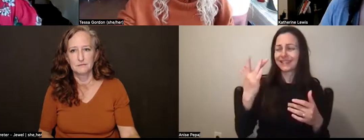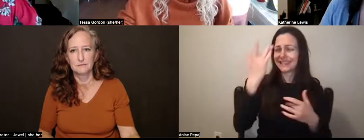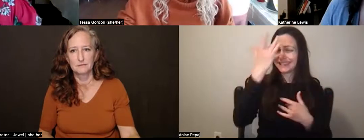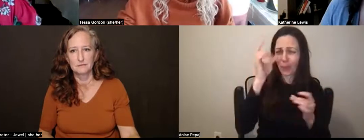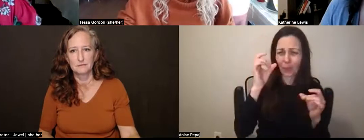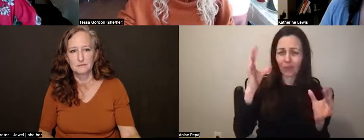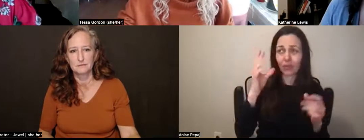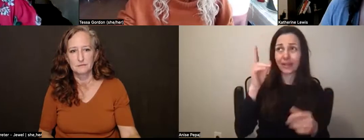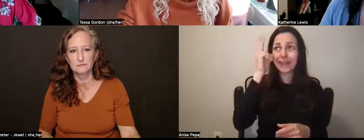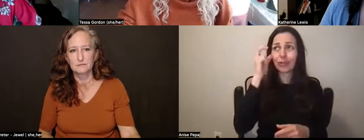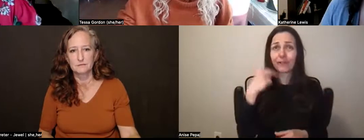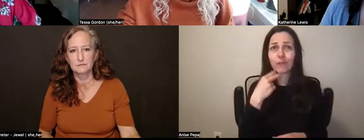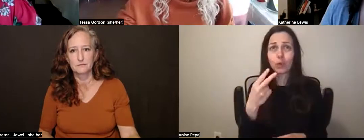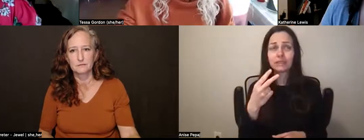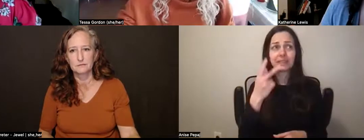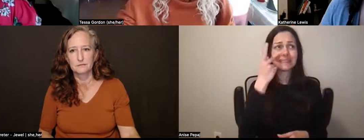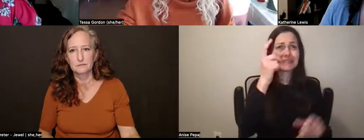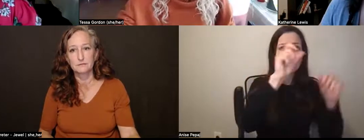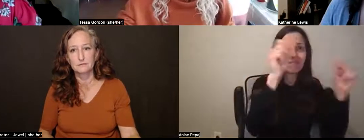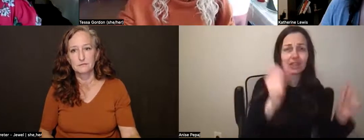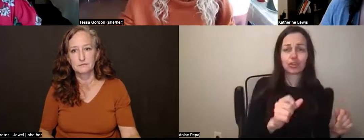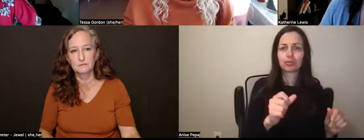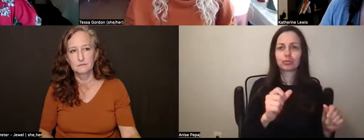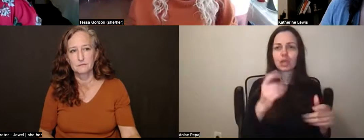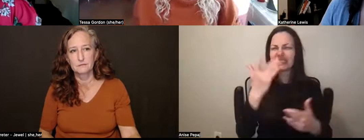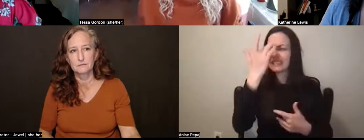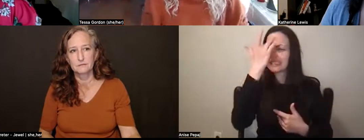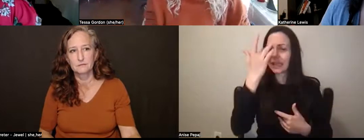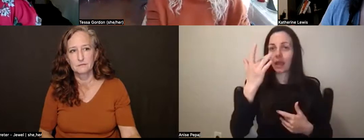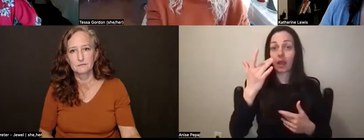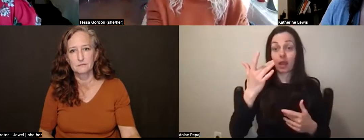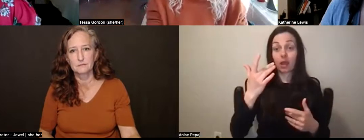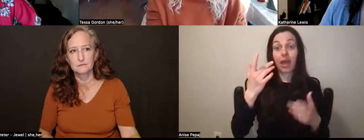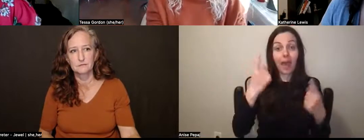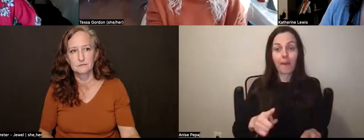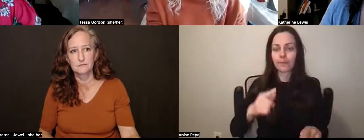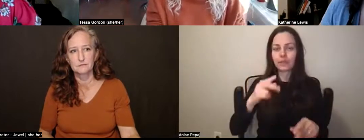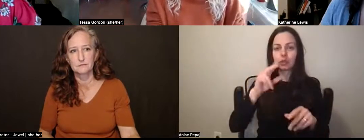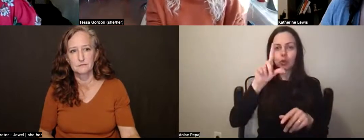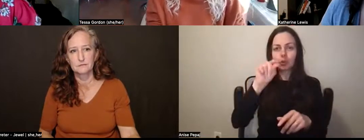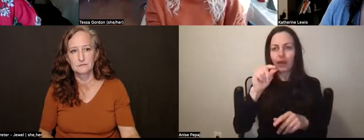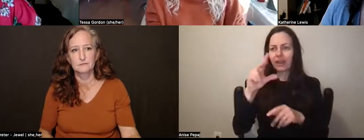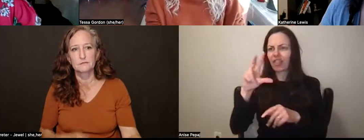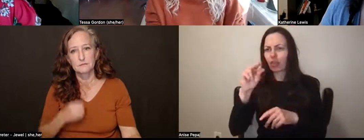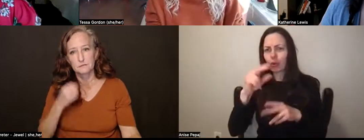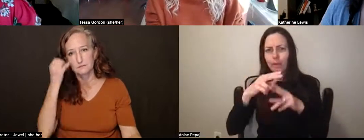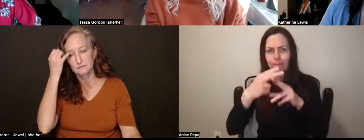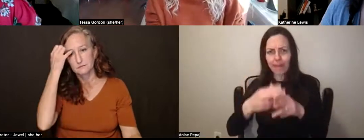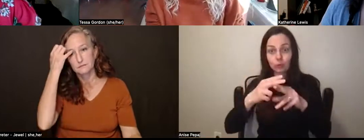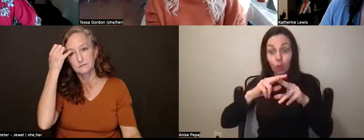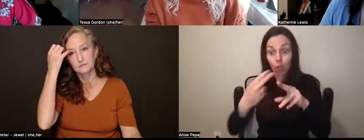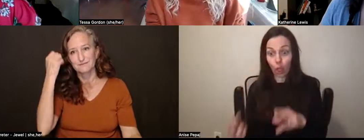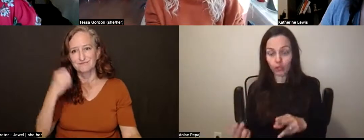hearing voices, seeing figures, so sick that I had lost 20, 30 pounds, which I've gained back,